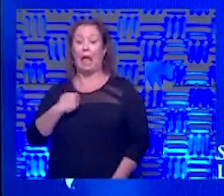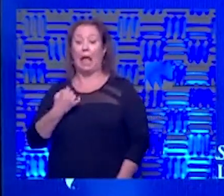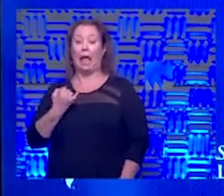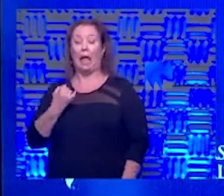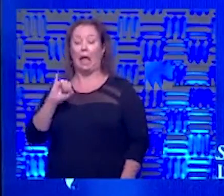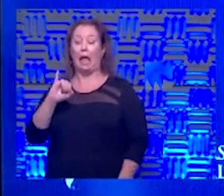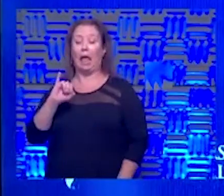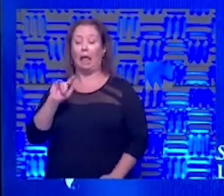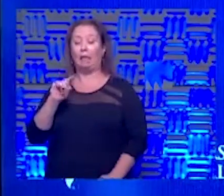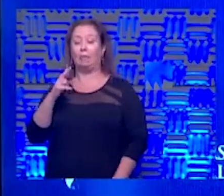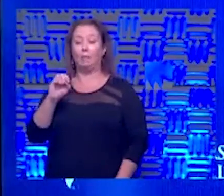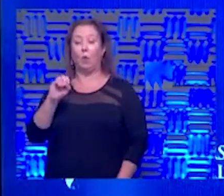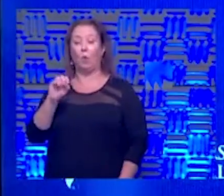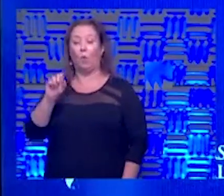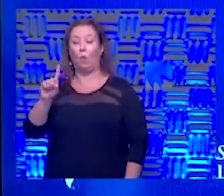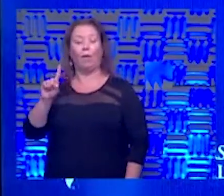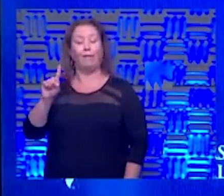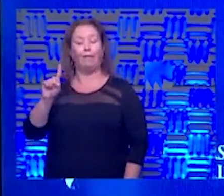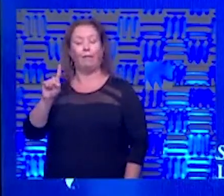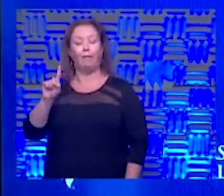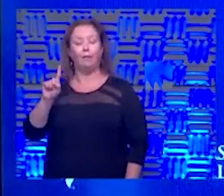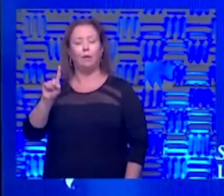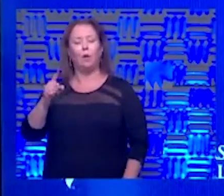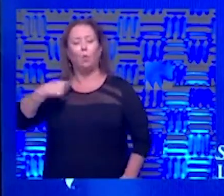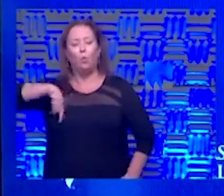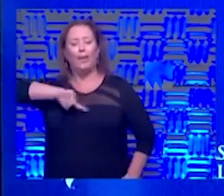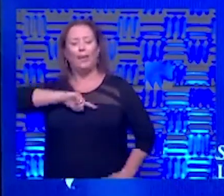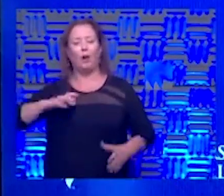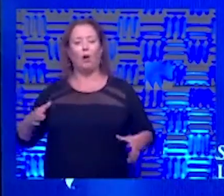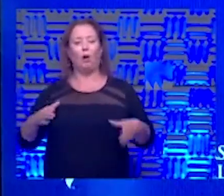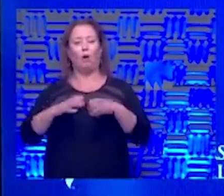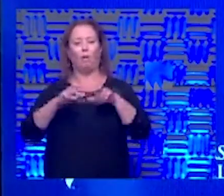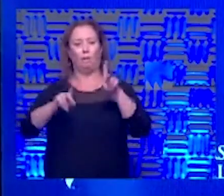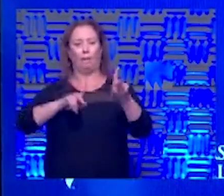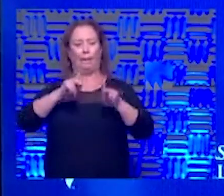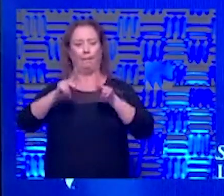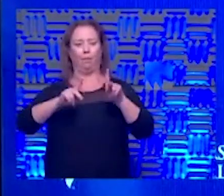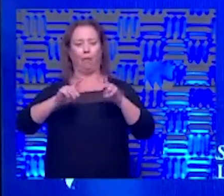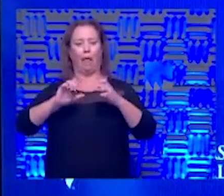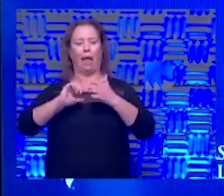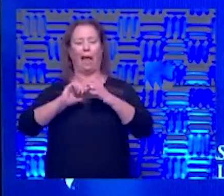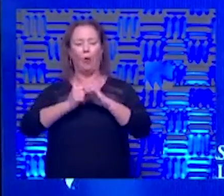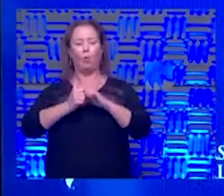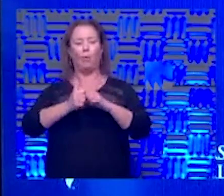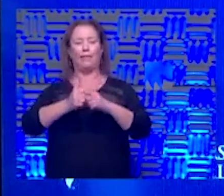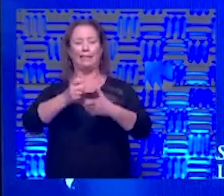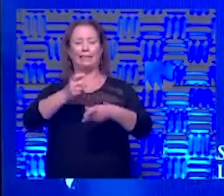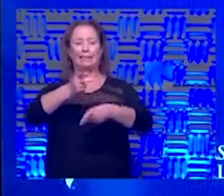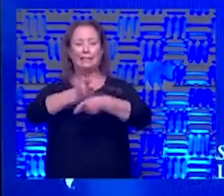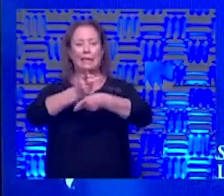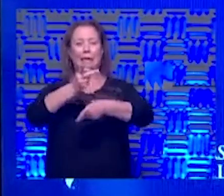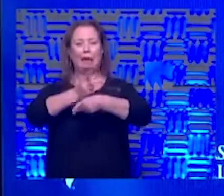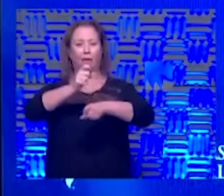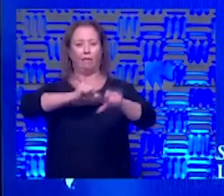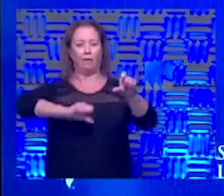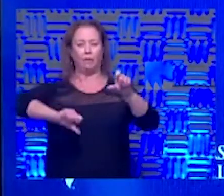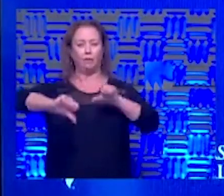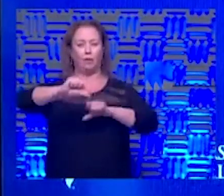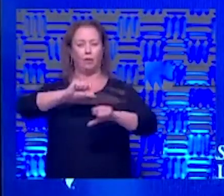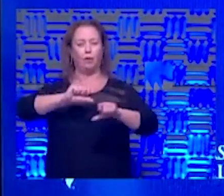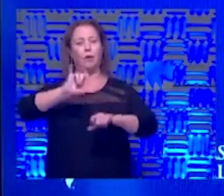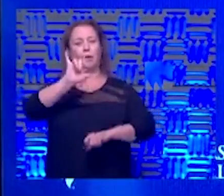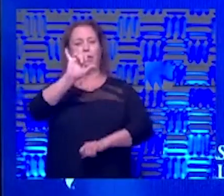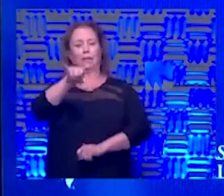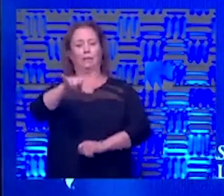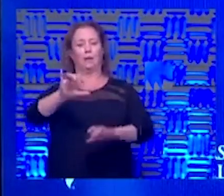this together, and we're in many things together. And how we treat each other and how we take care of each other really define us